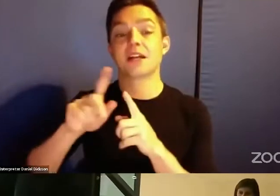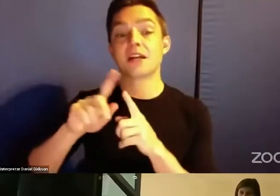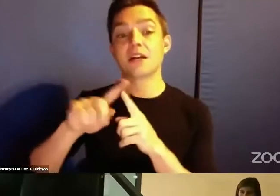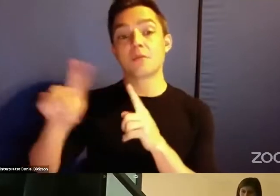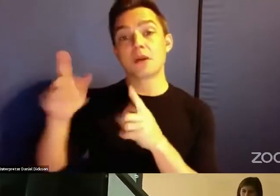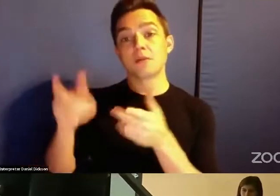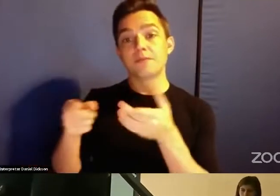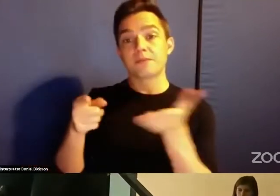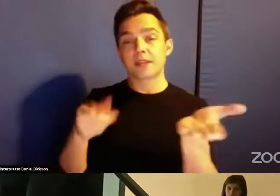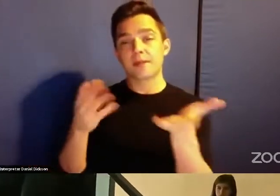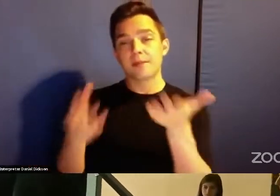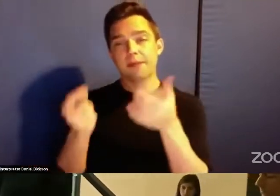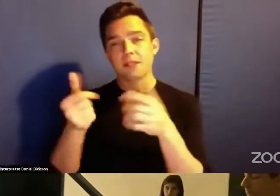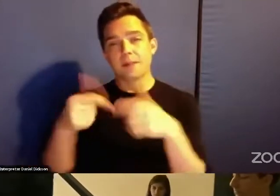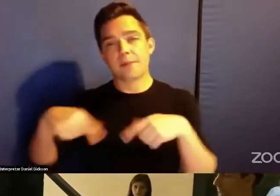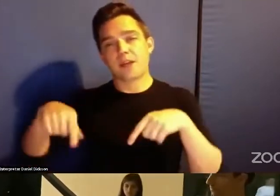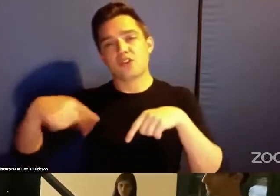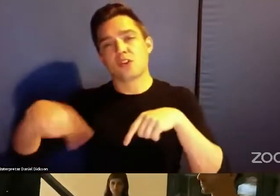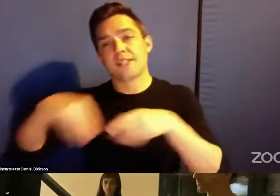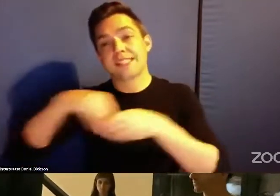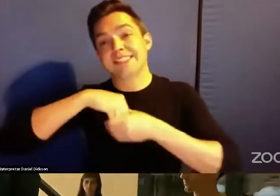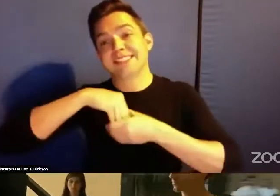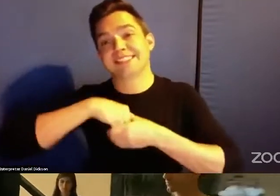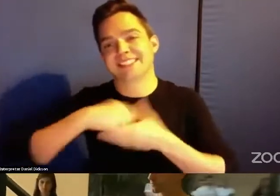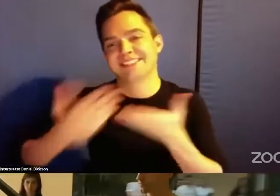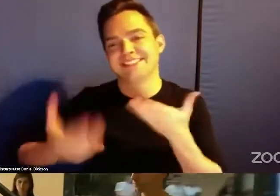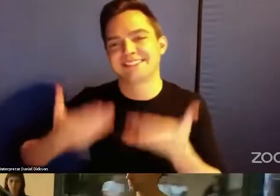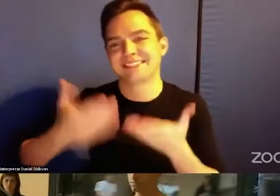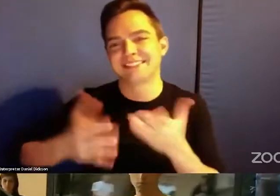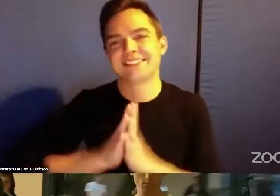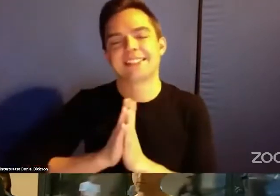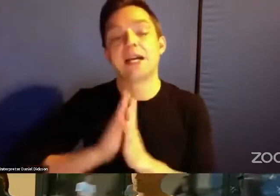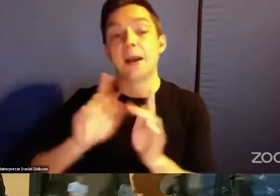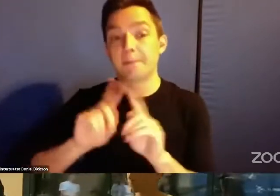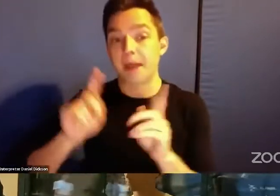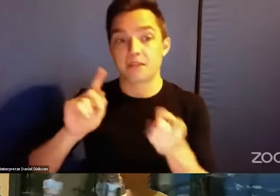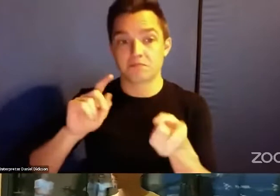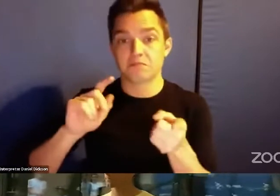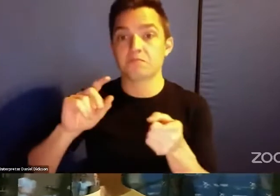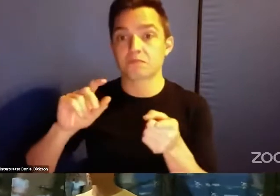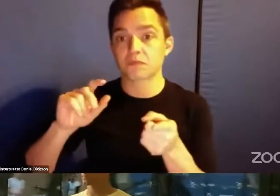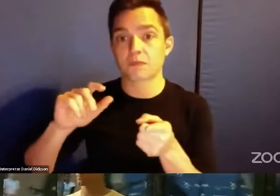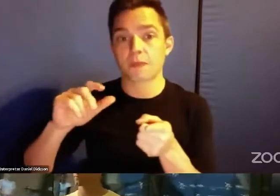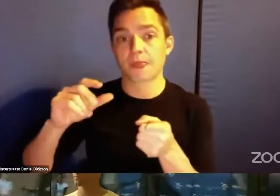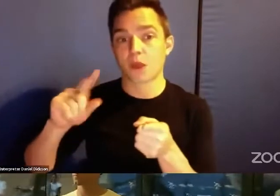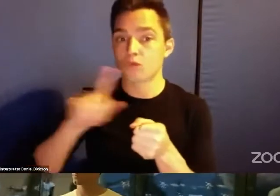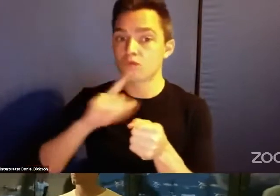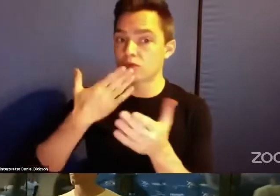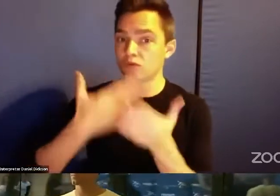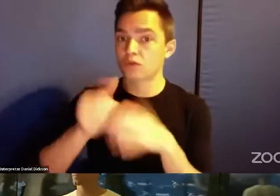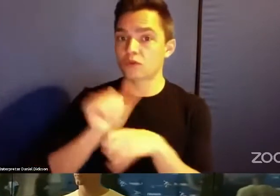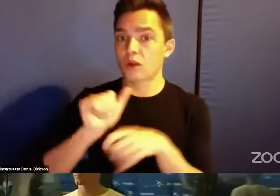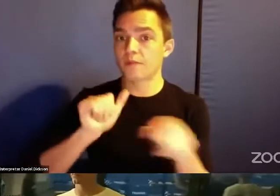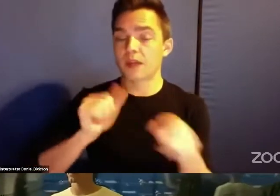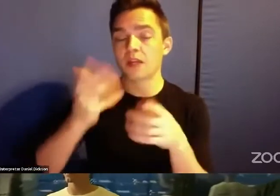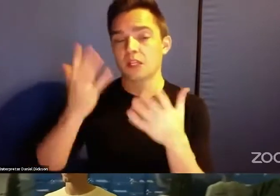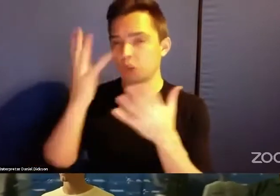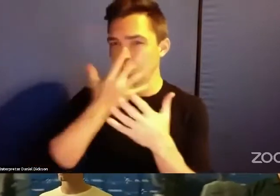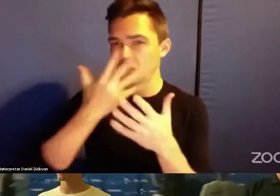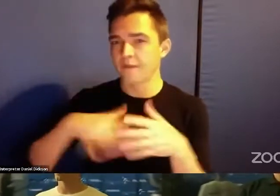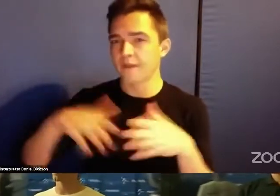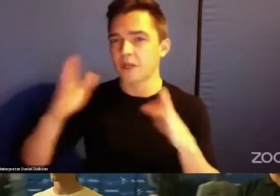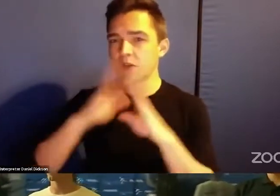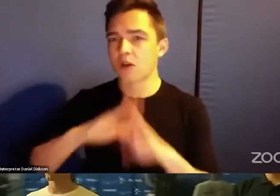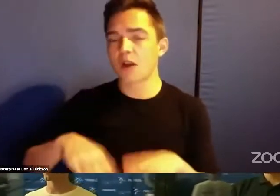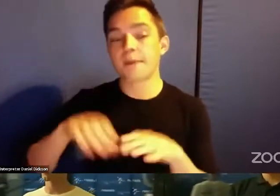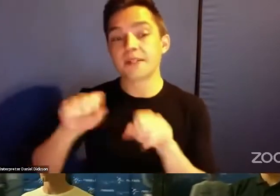still inside. But he does a very, very good job here. Looks very calm. The system is also not shaking at